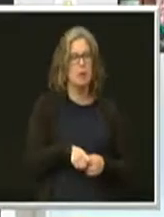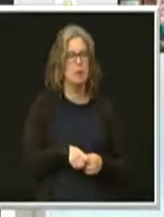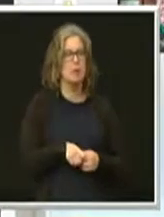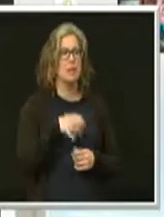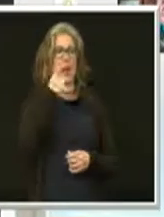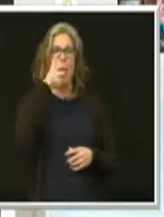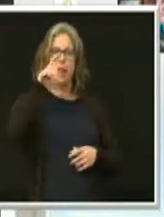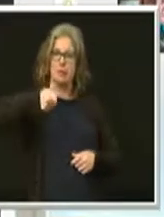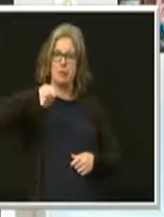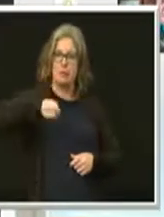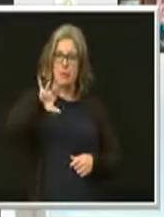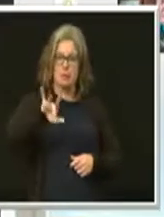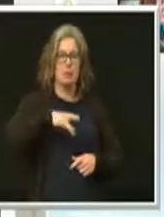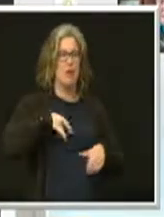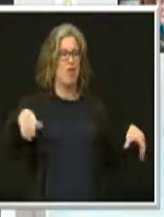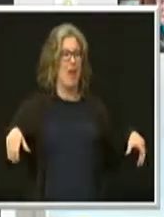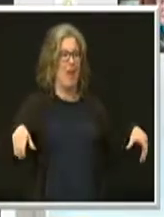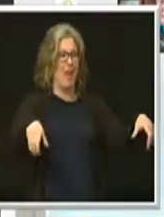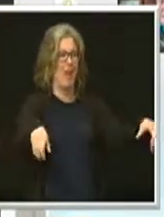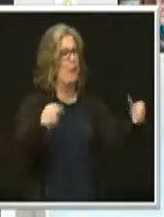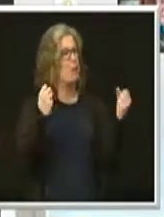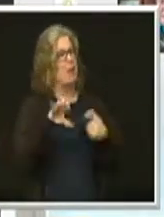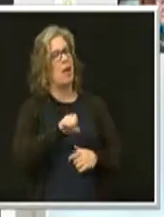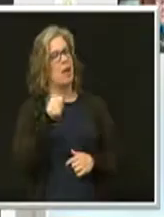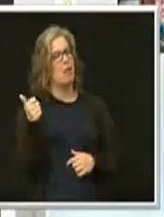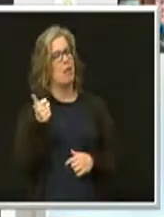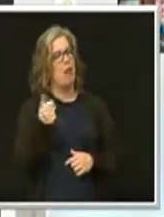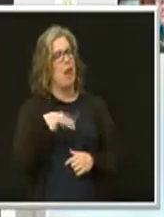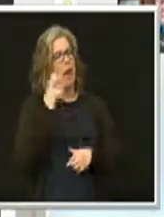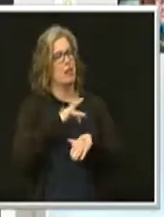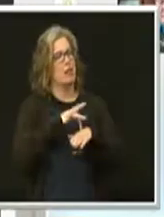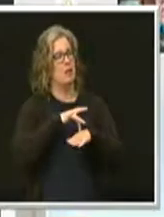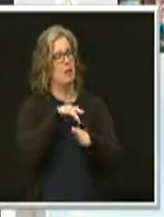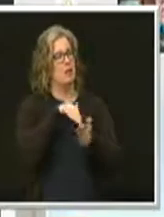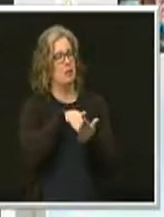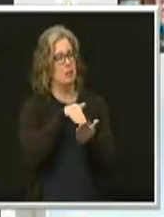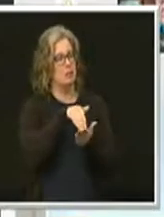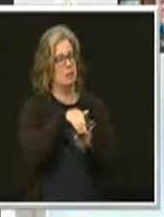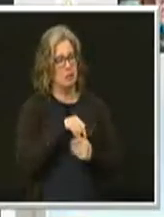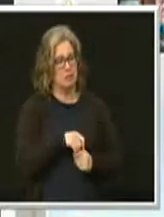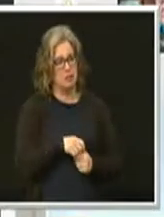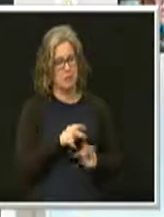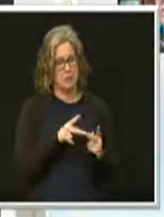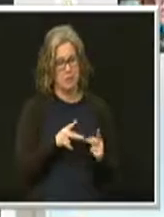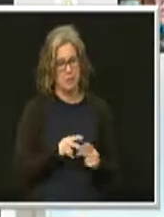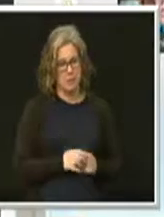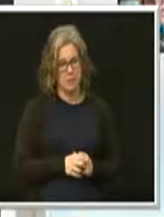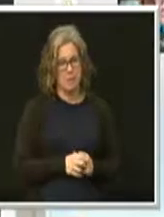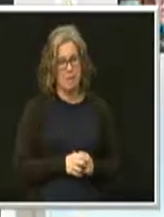light switches, railings, and many other frequently touched items.